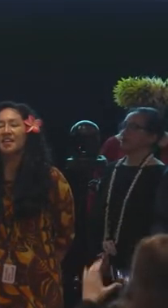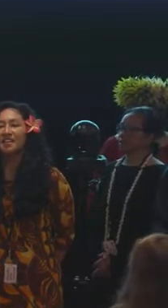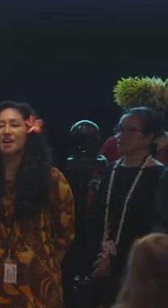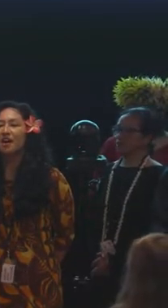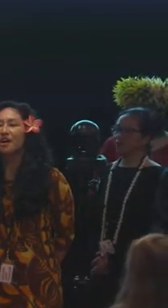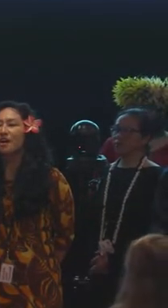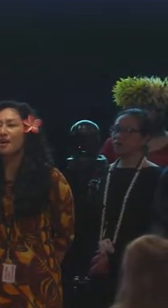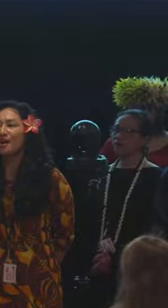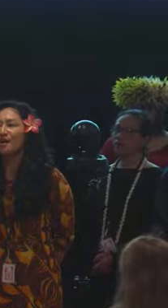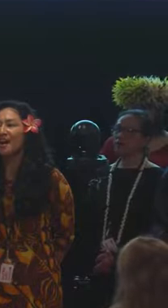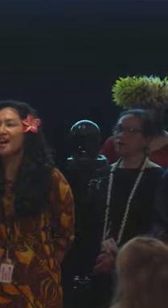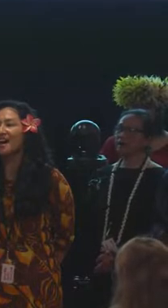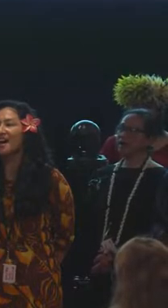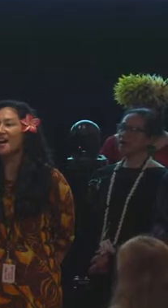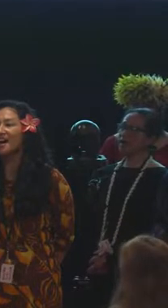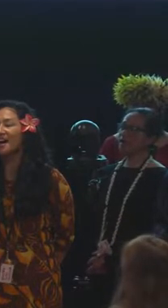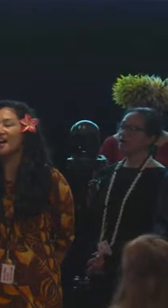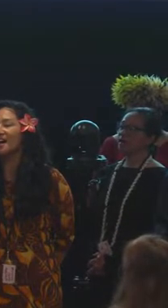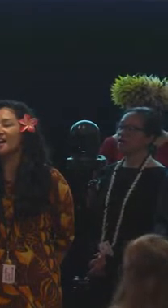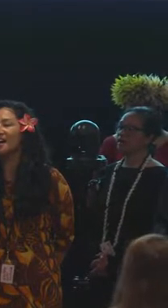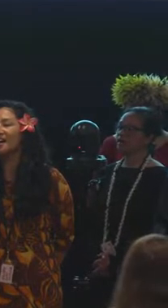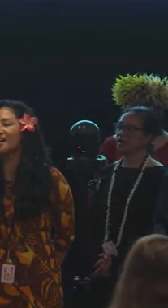keep them